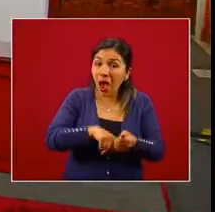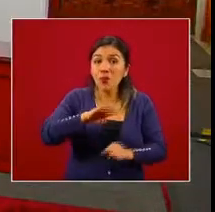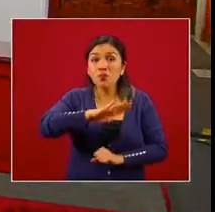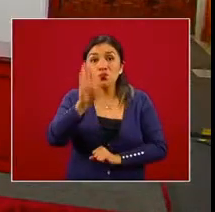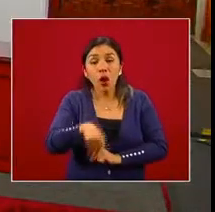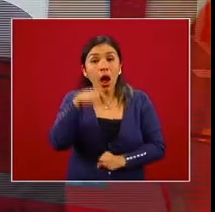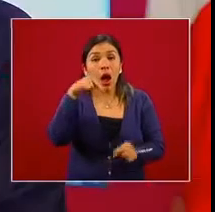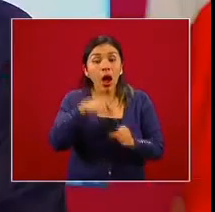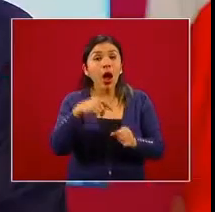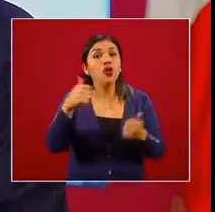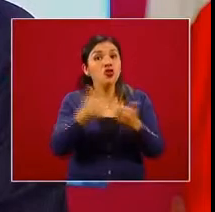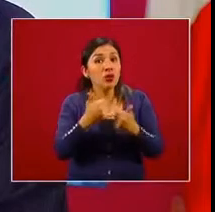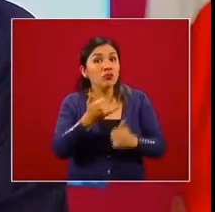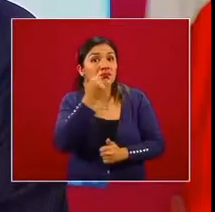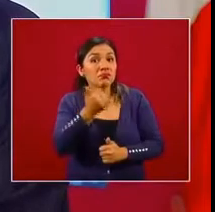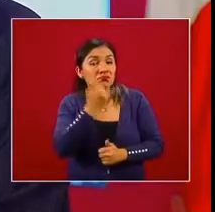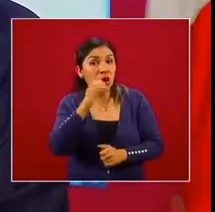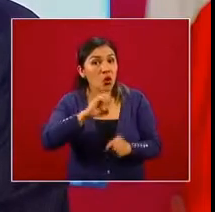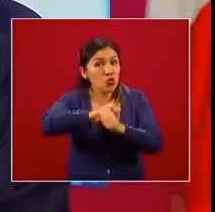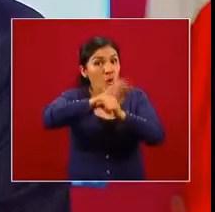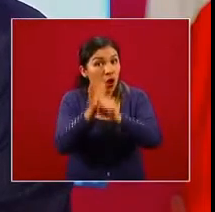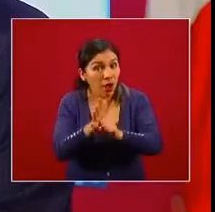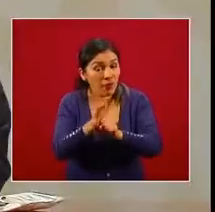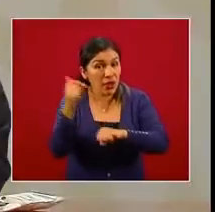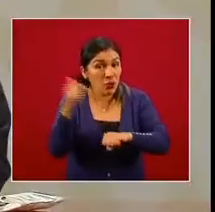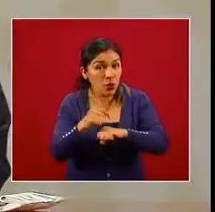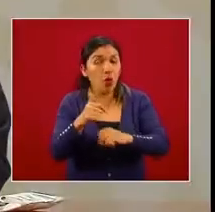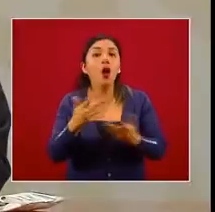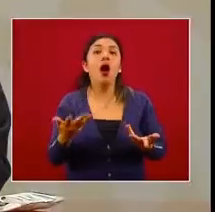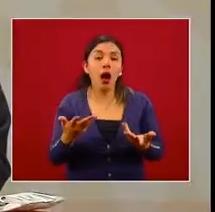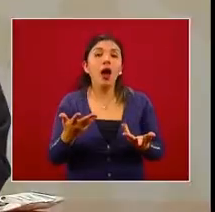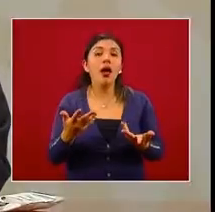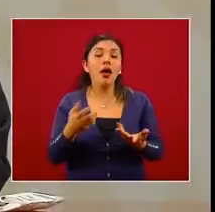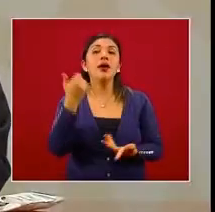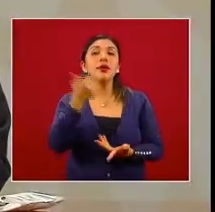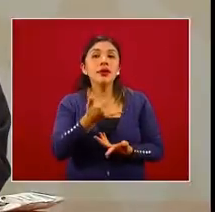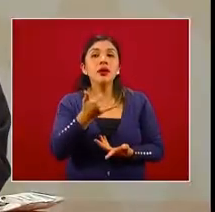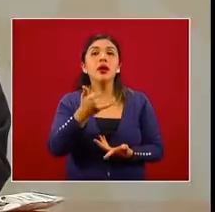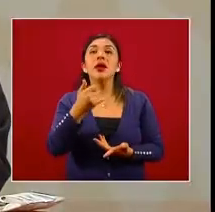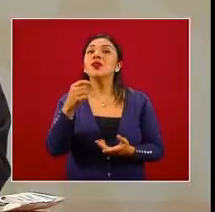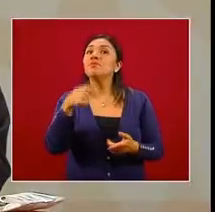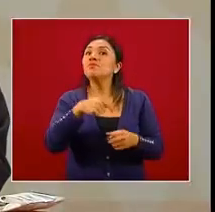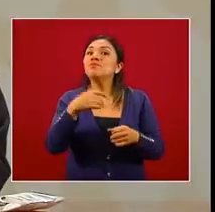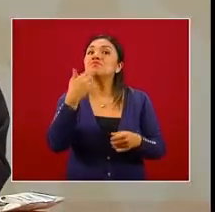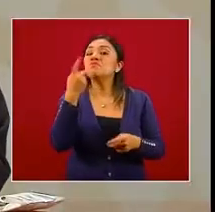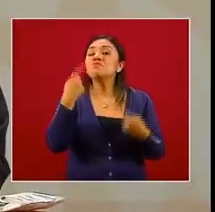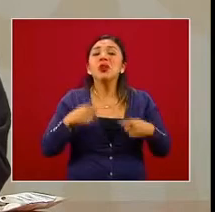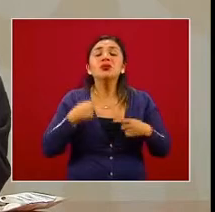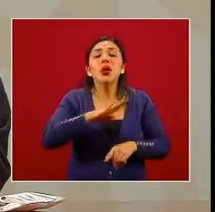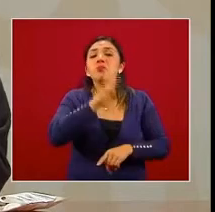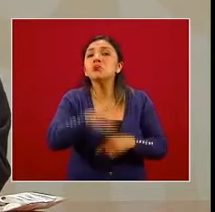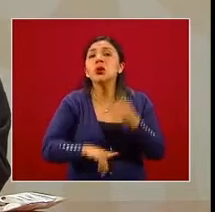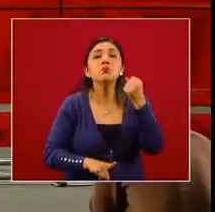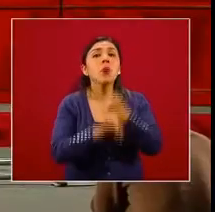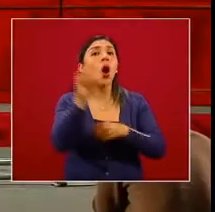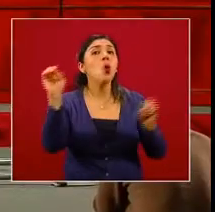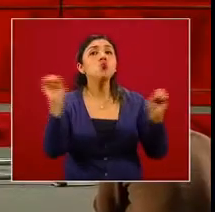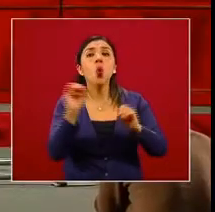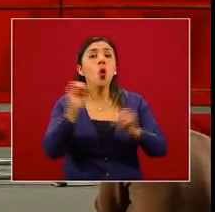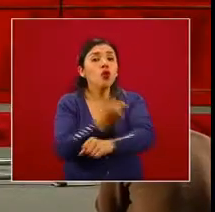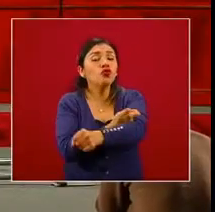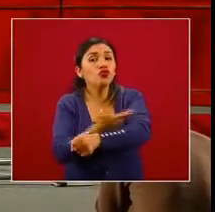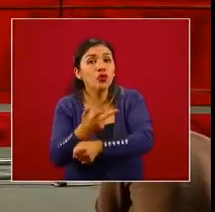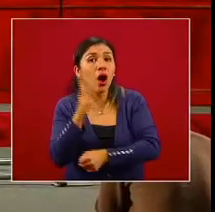who have the clinical manifestations of COVID will be registered